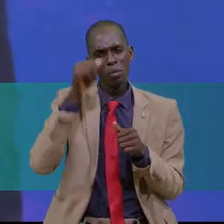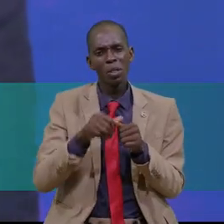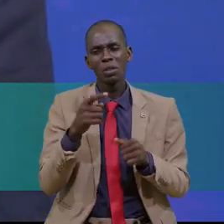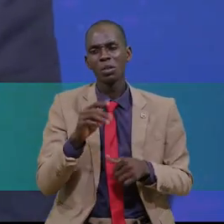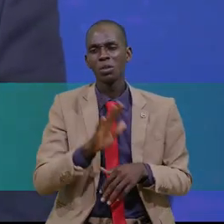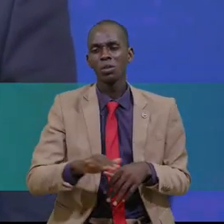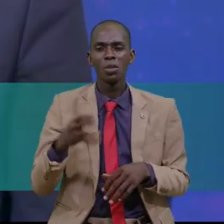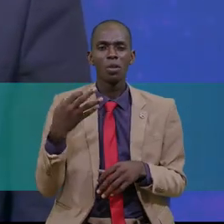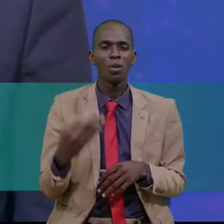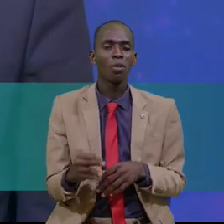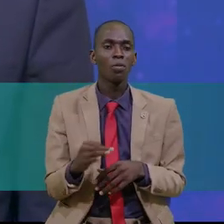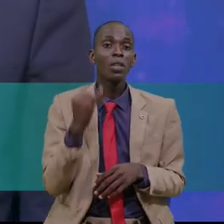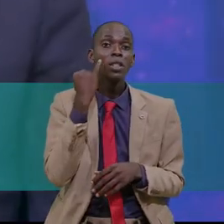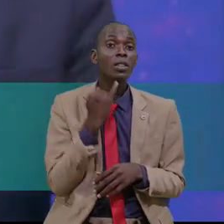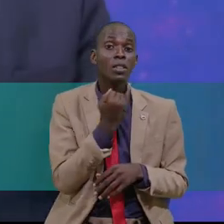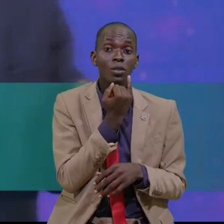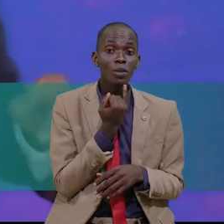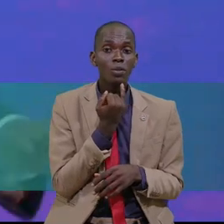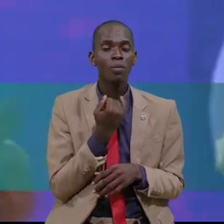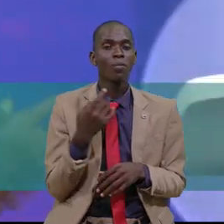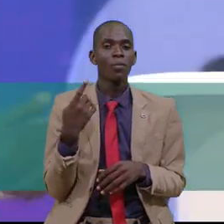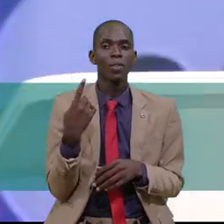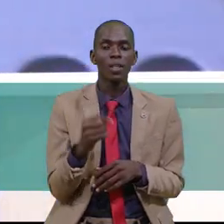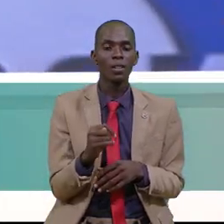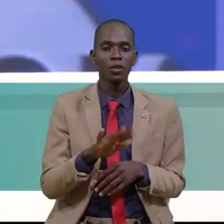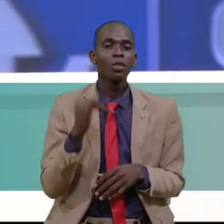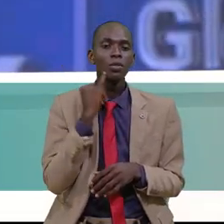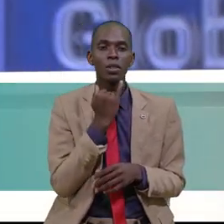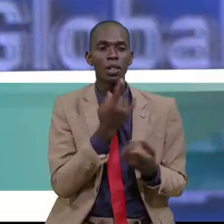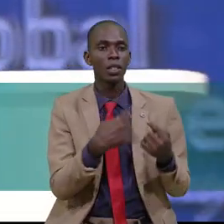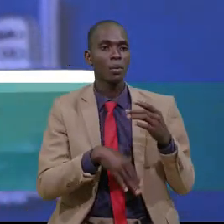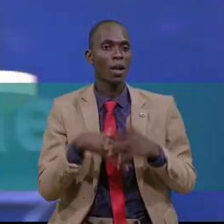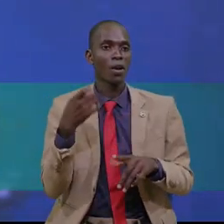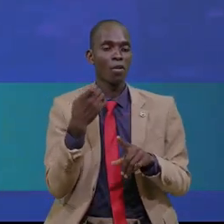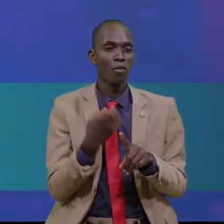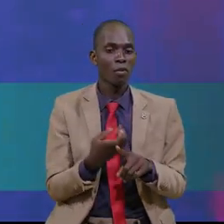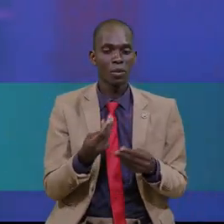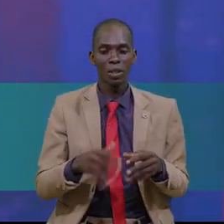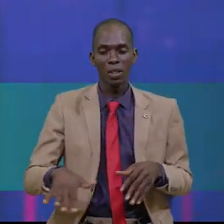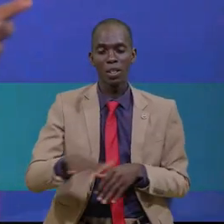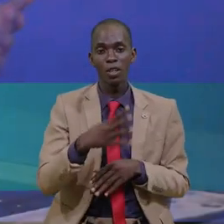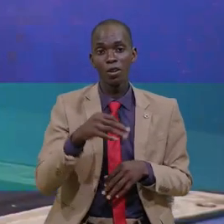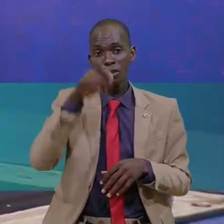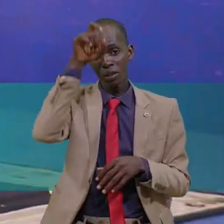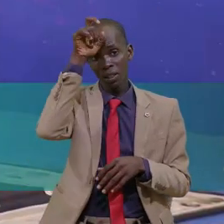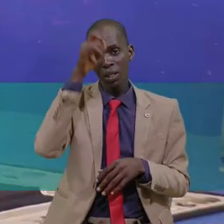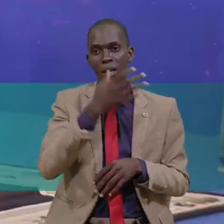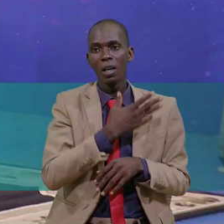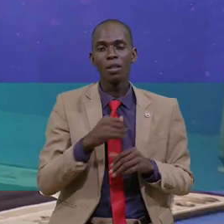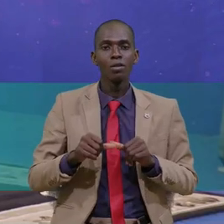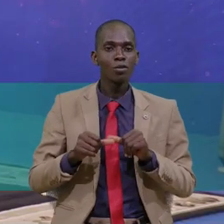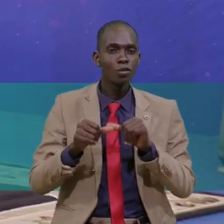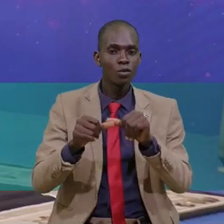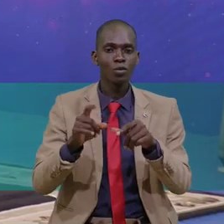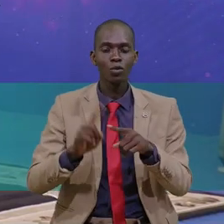They came out of the land of Egypt, and they kept on walking now into the promised